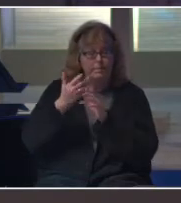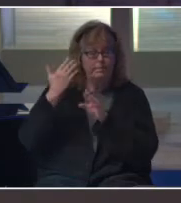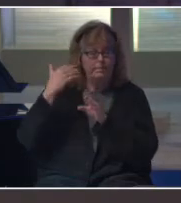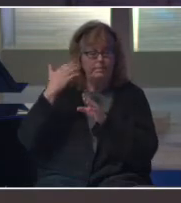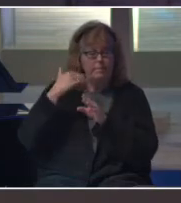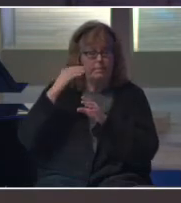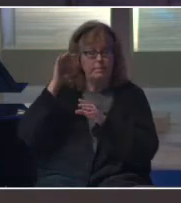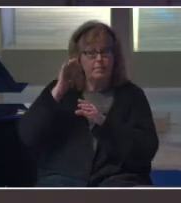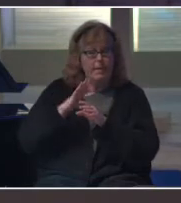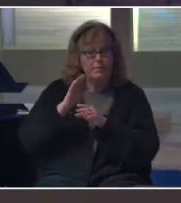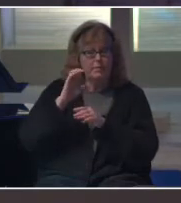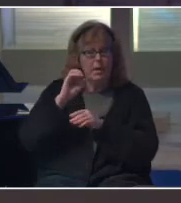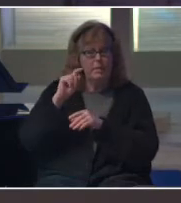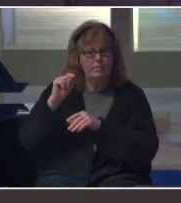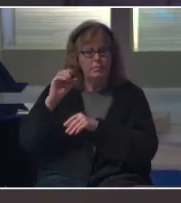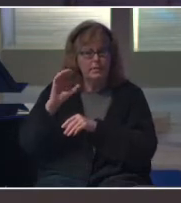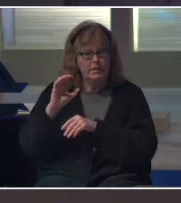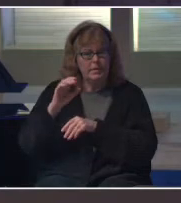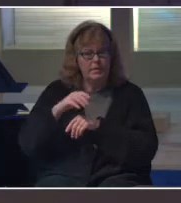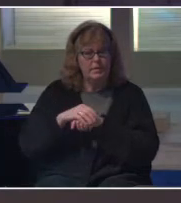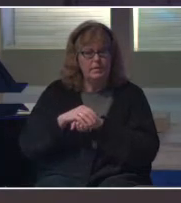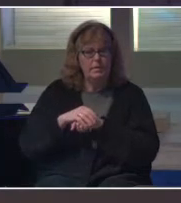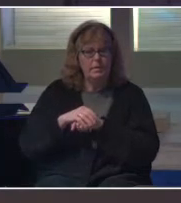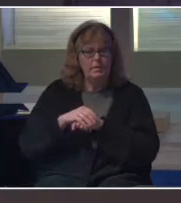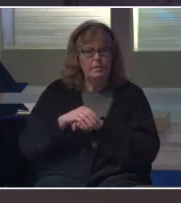Tree congregation,